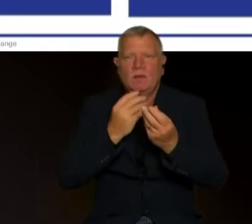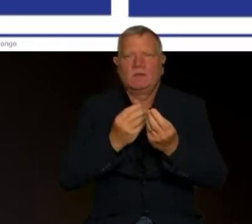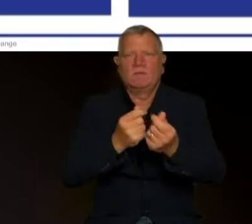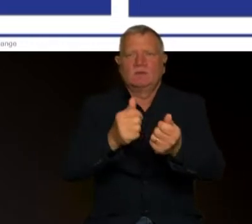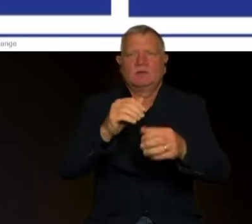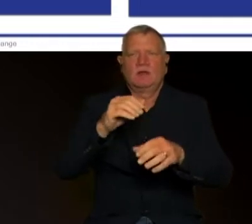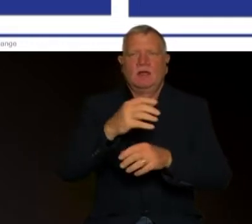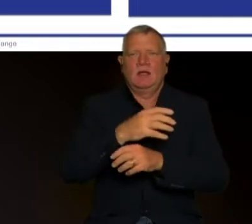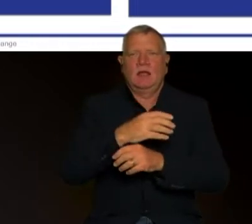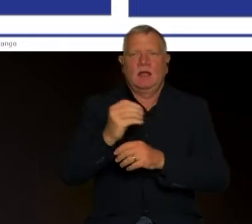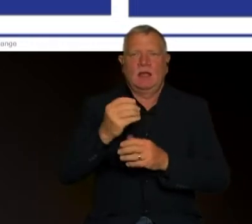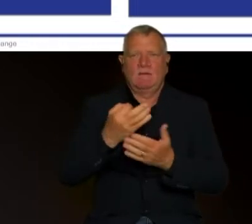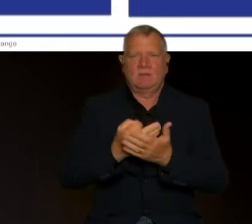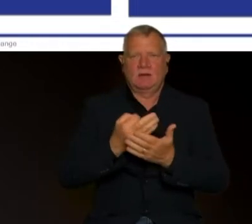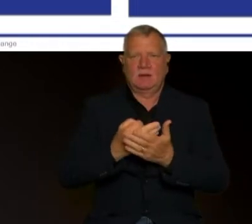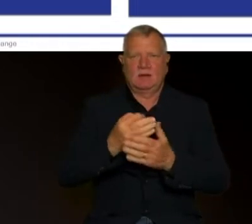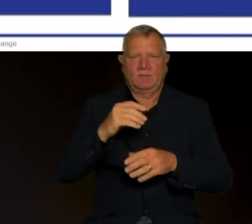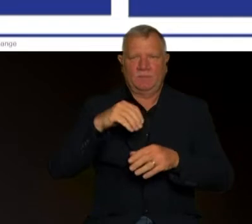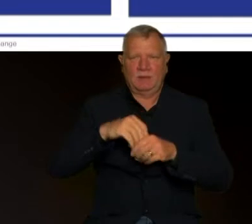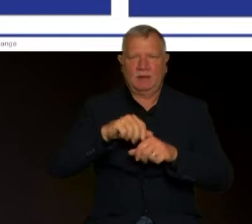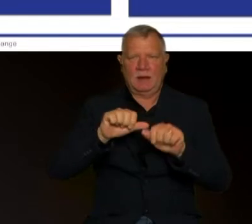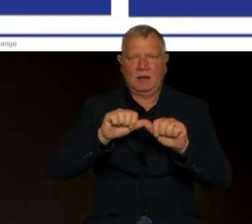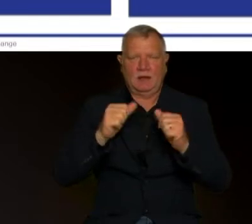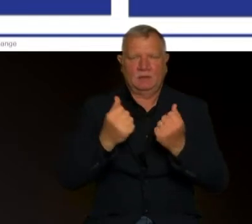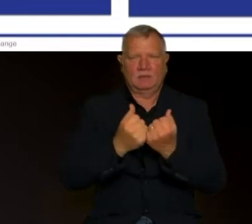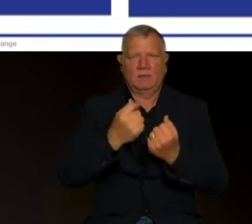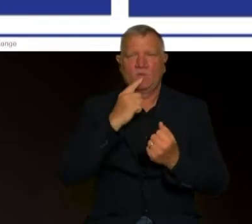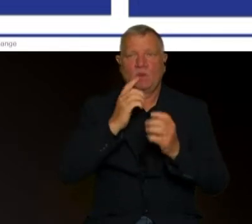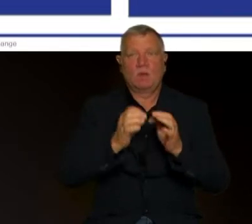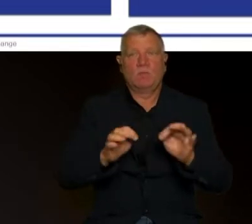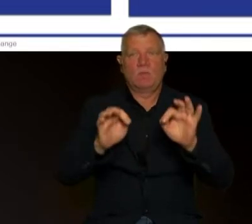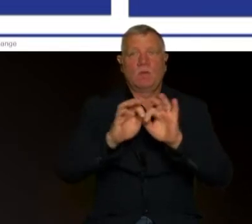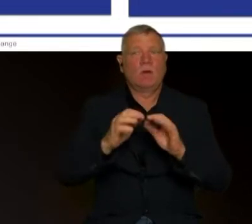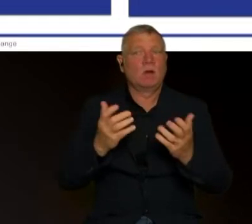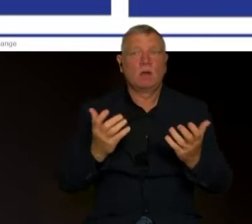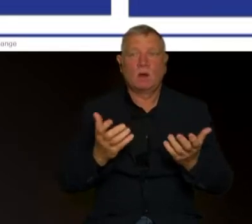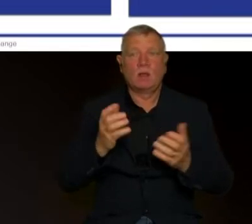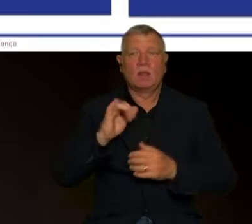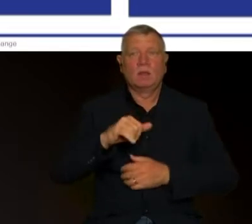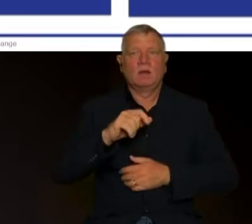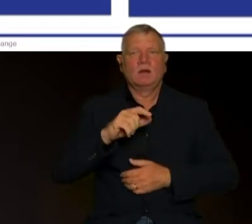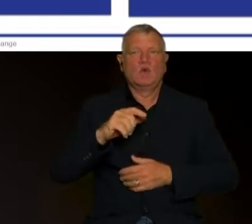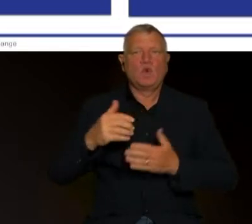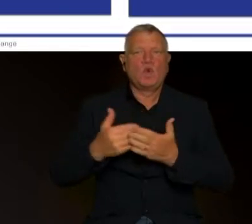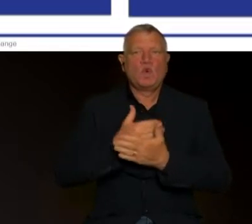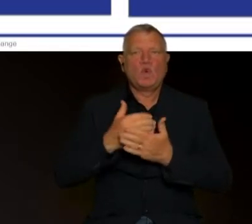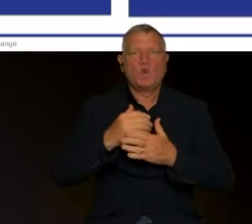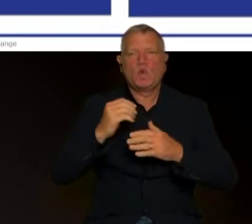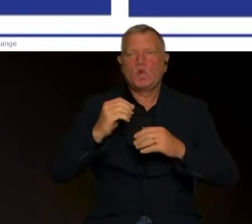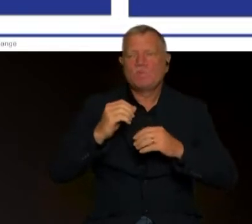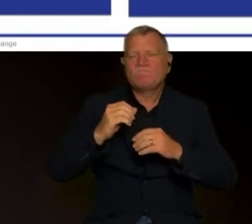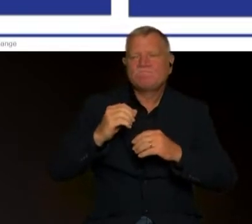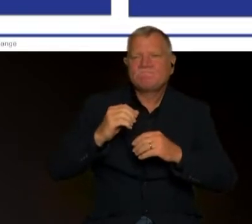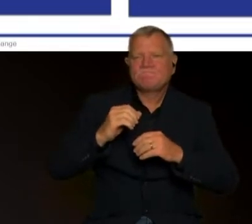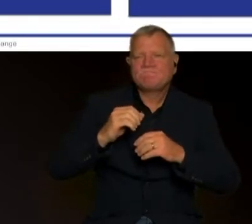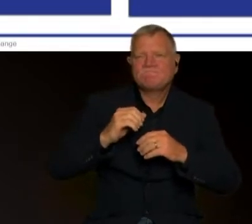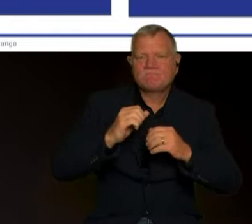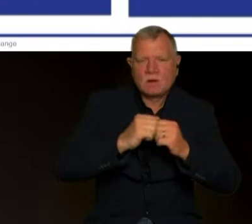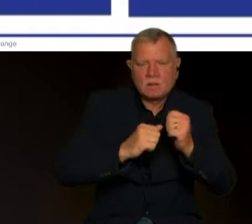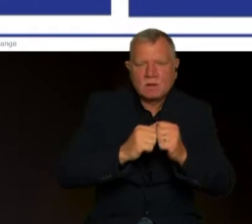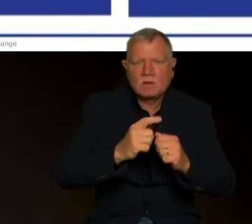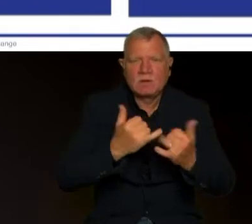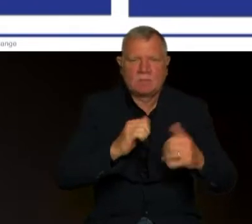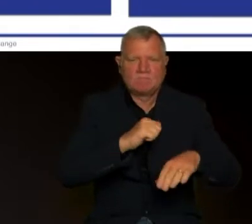improve the efficiency and operation of finances and accounting within the agency. So what is important here is that these new structures